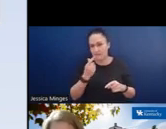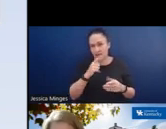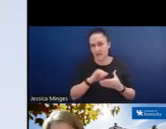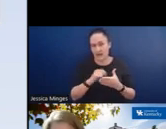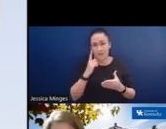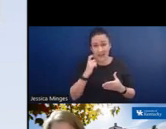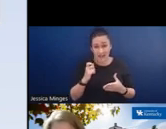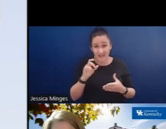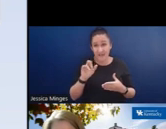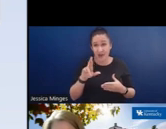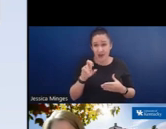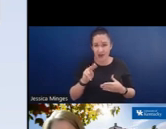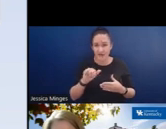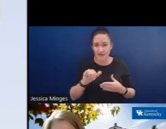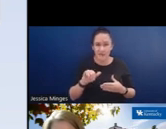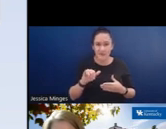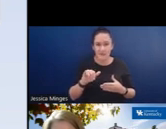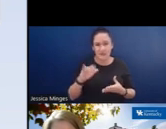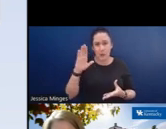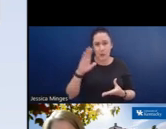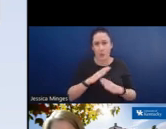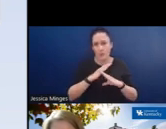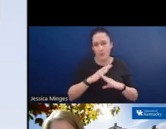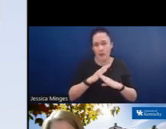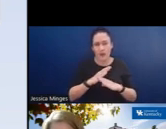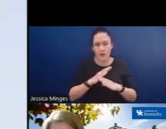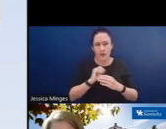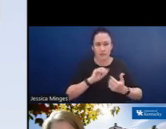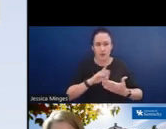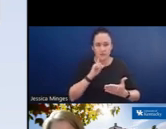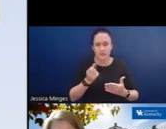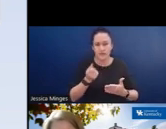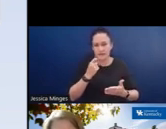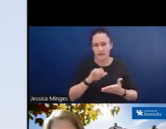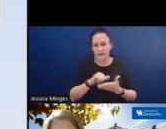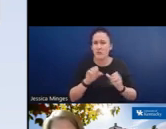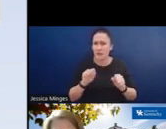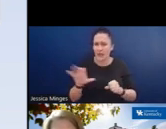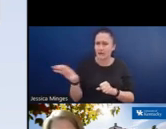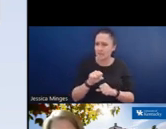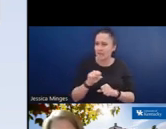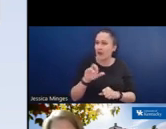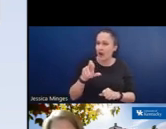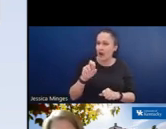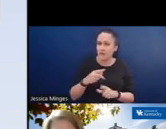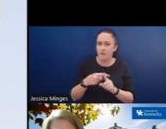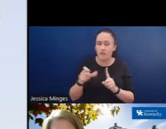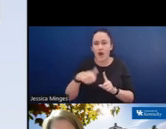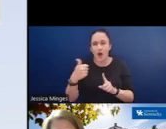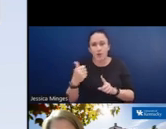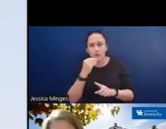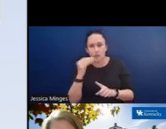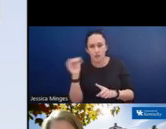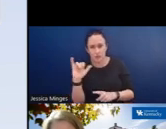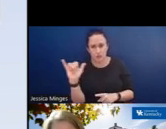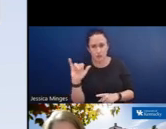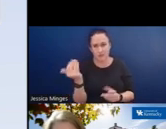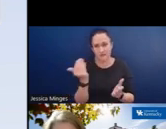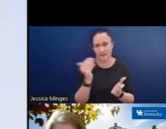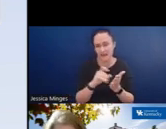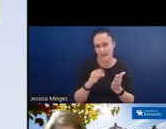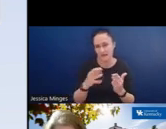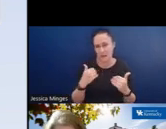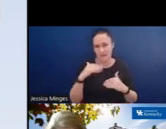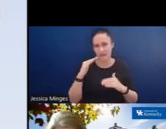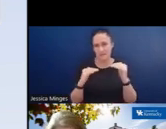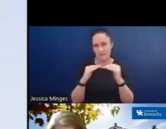iron, this was kind of a low barrier way to start taking it. And you can get iron from other foods if you have a balanced